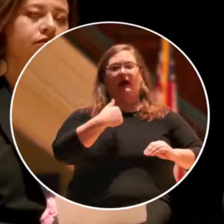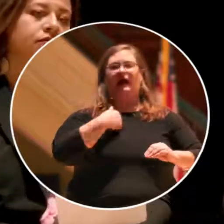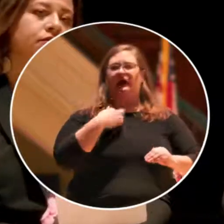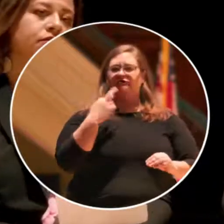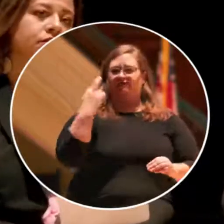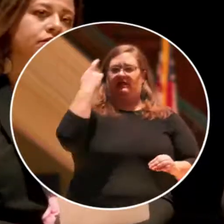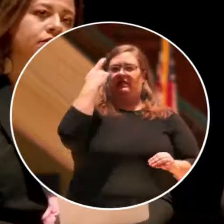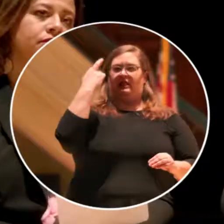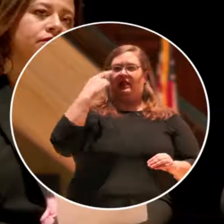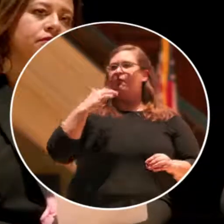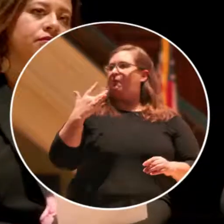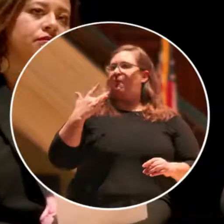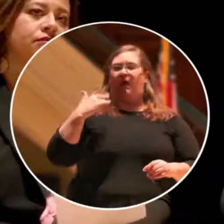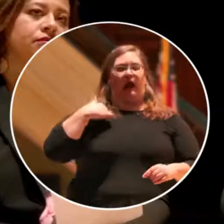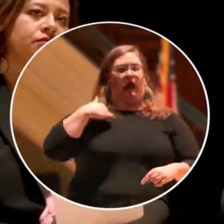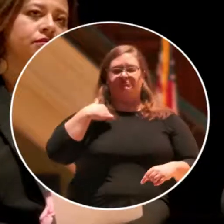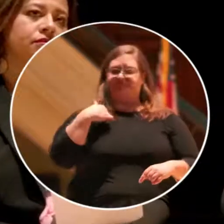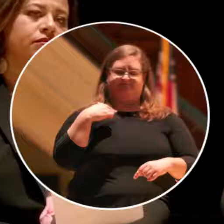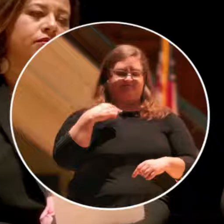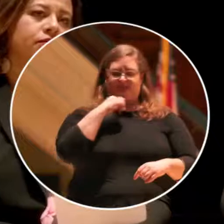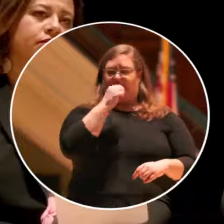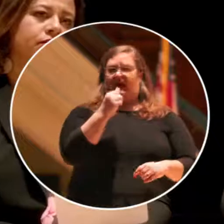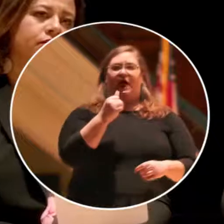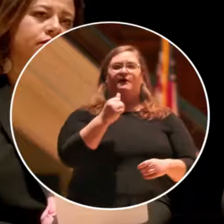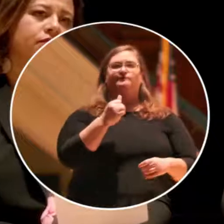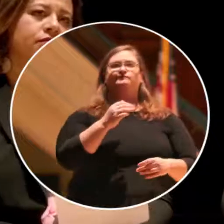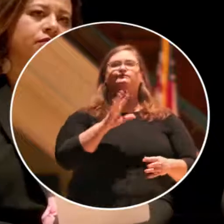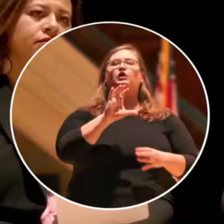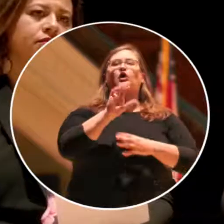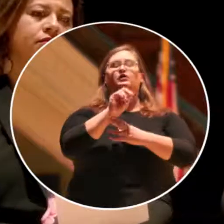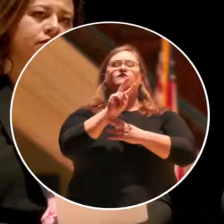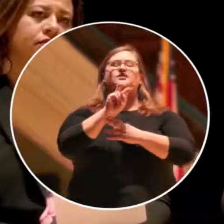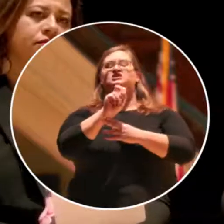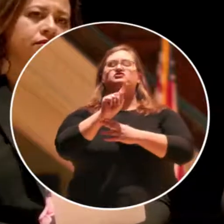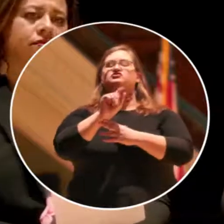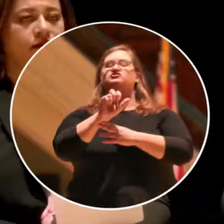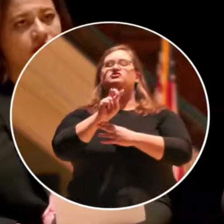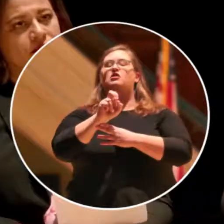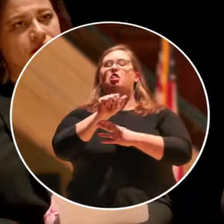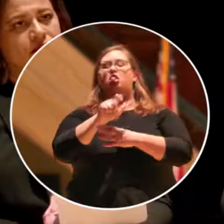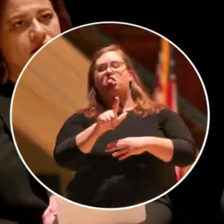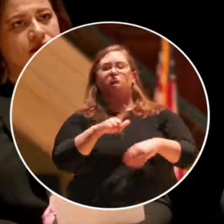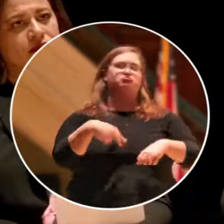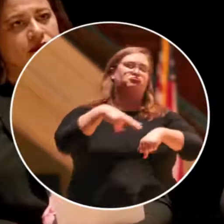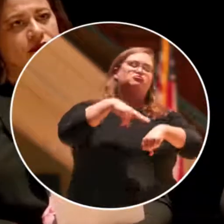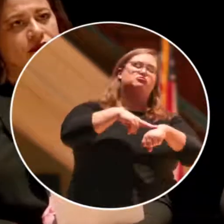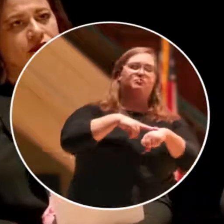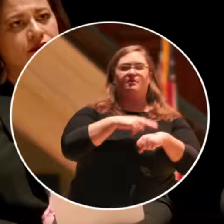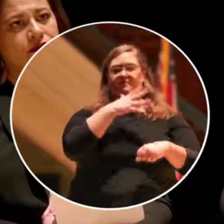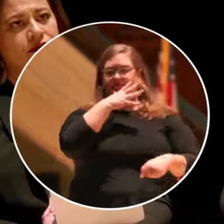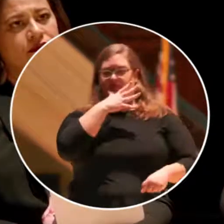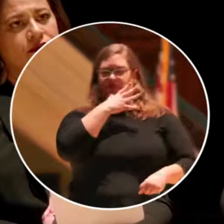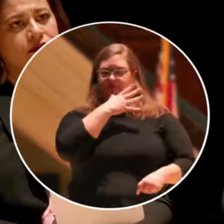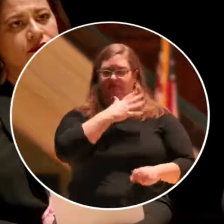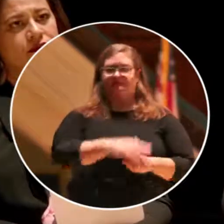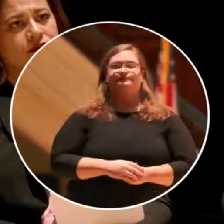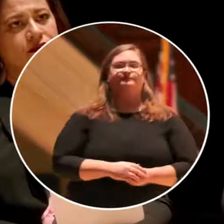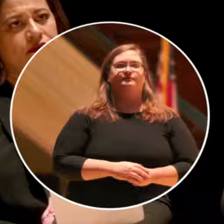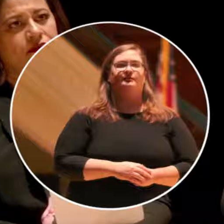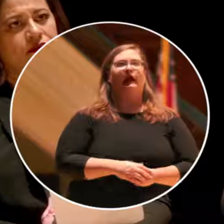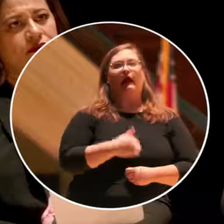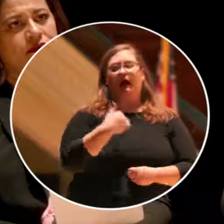mother. My past 20 years, I have been spent being a dedicated,